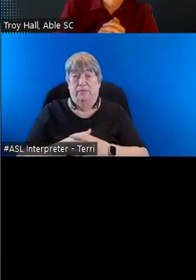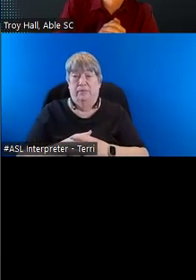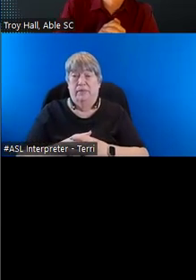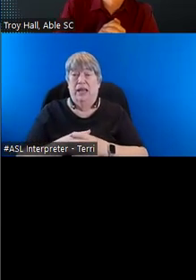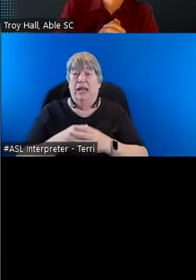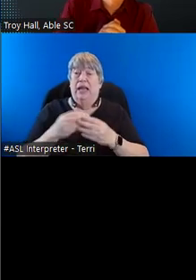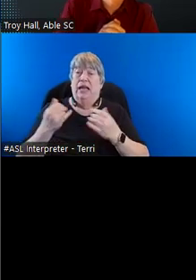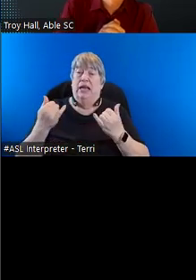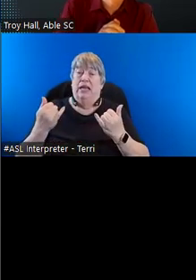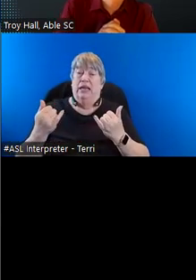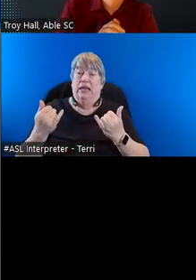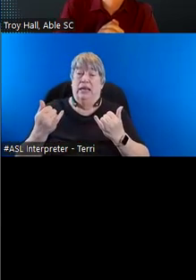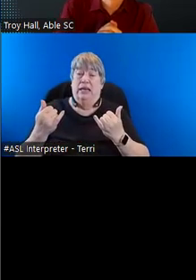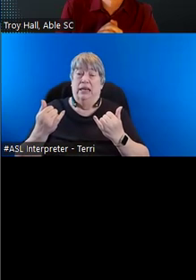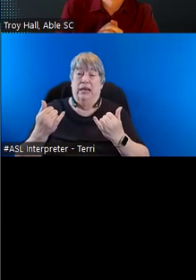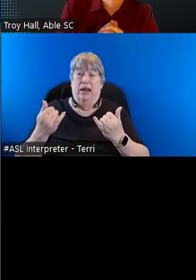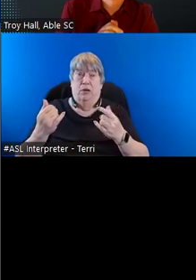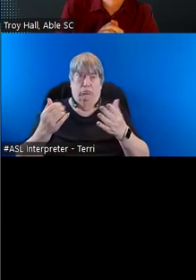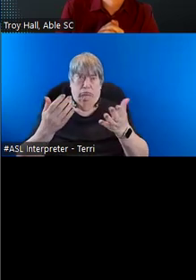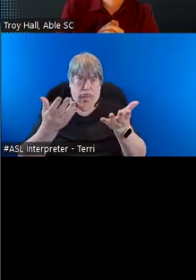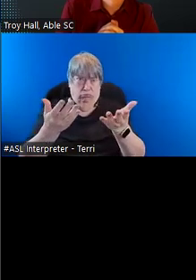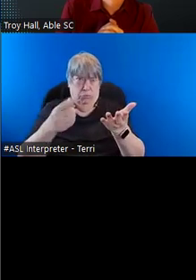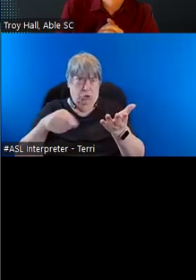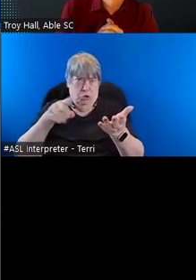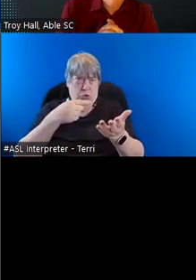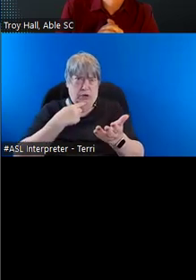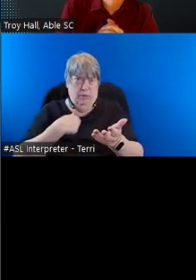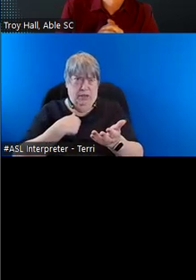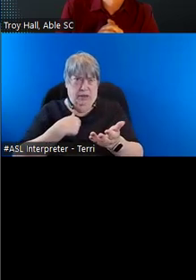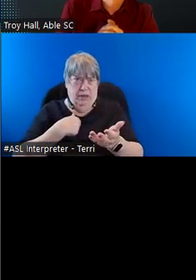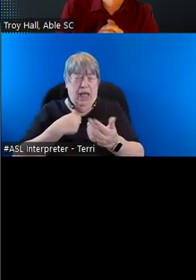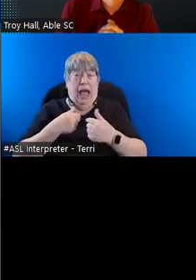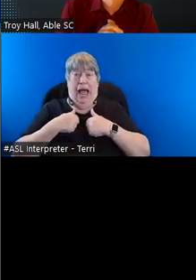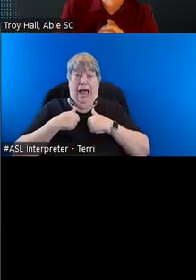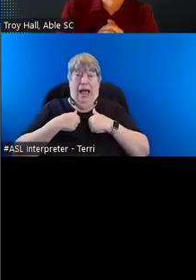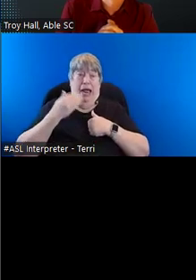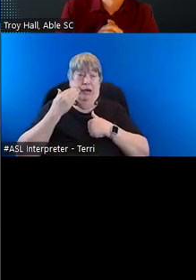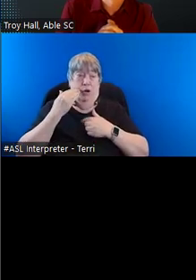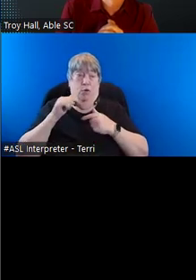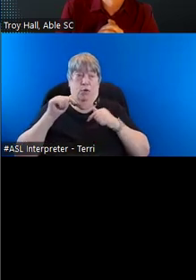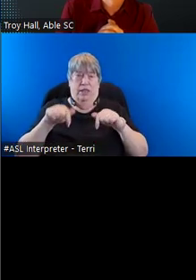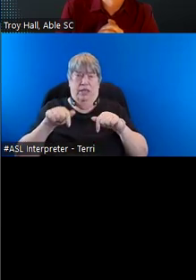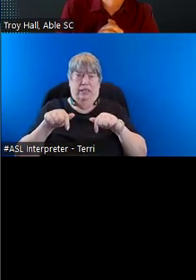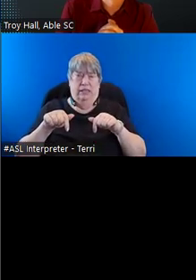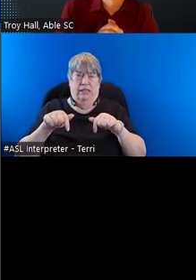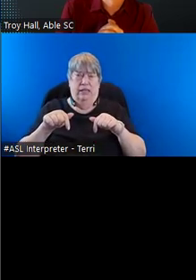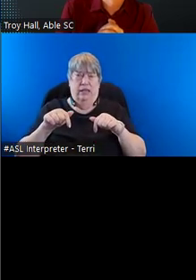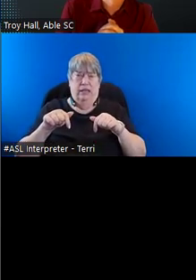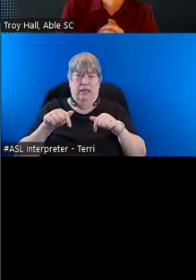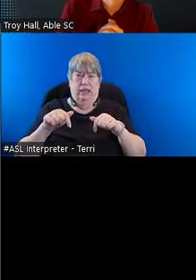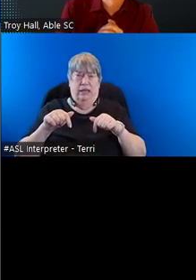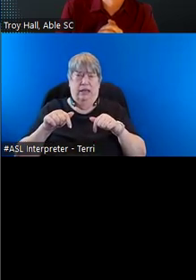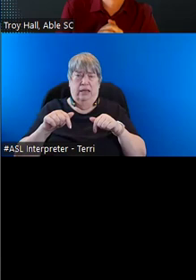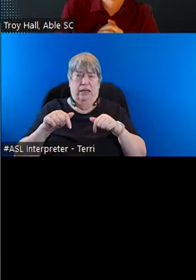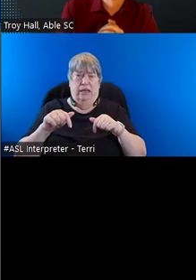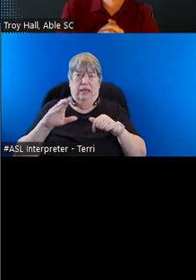Now, y'all tell me, I know that this is the center of the